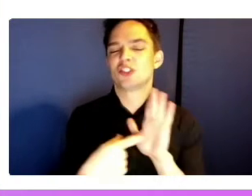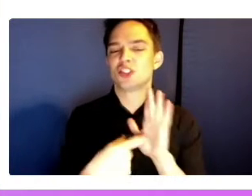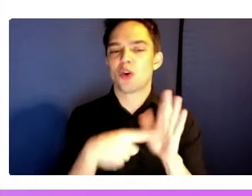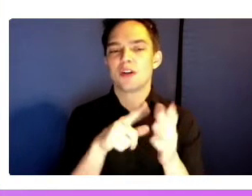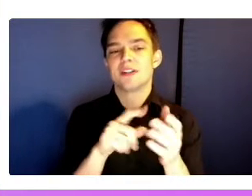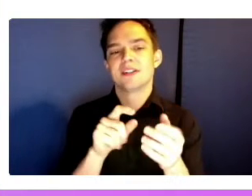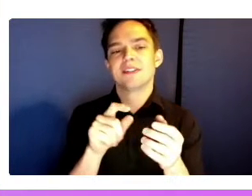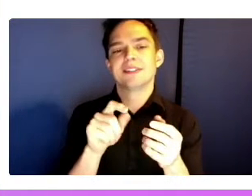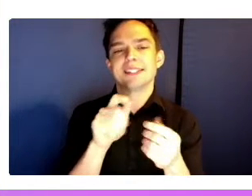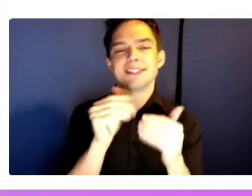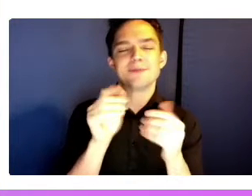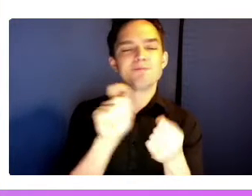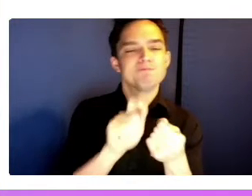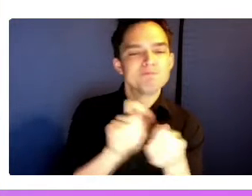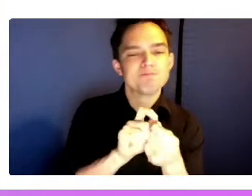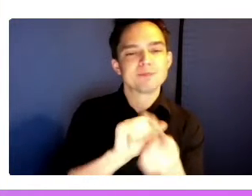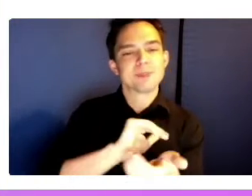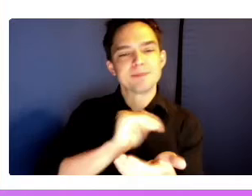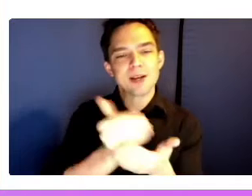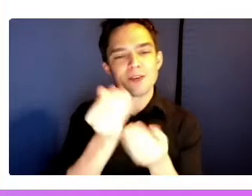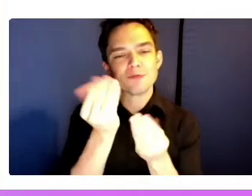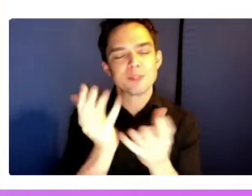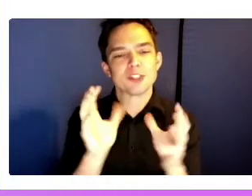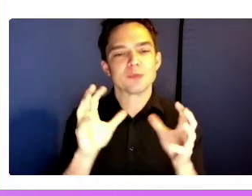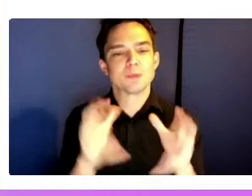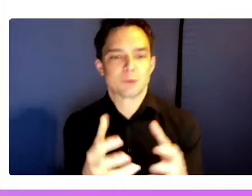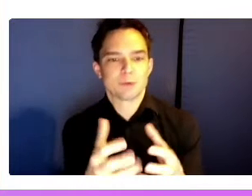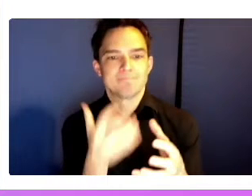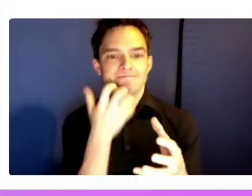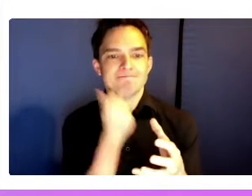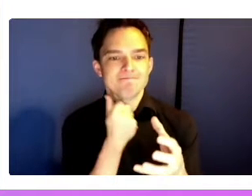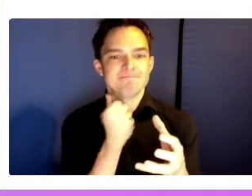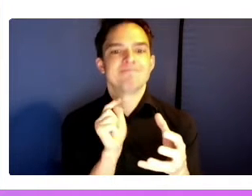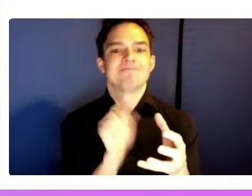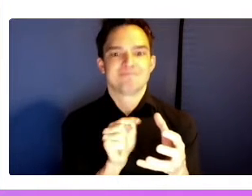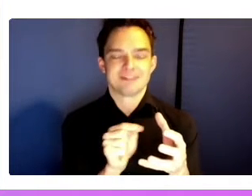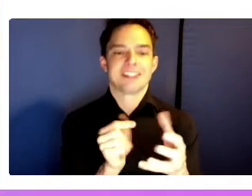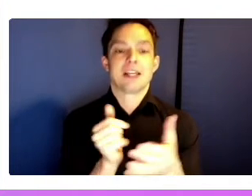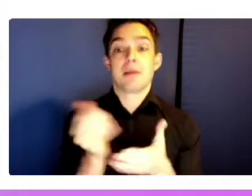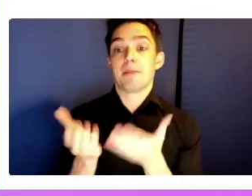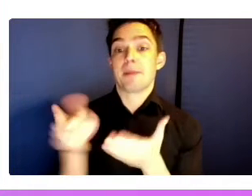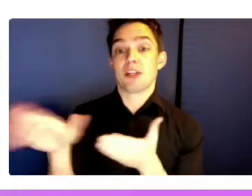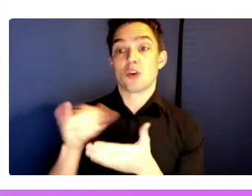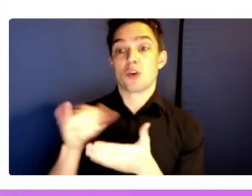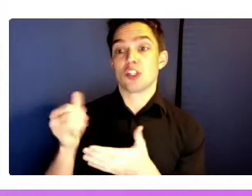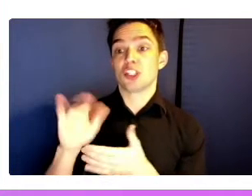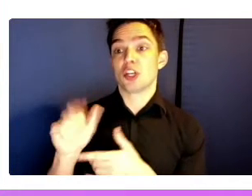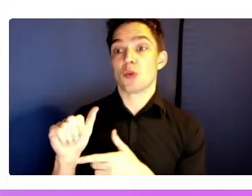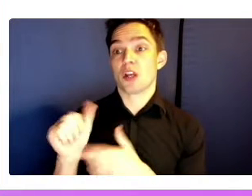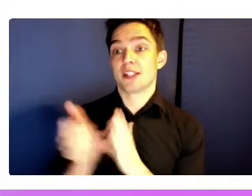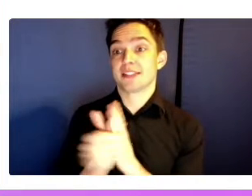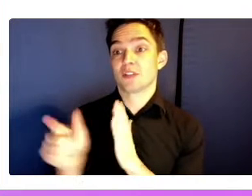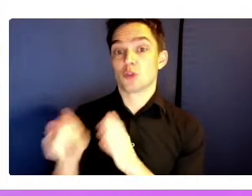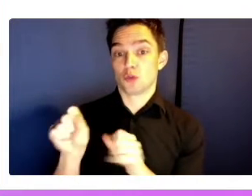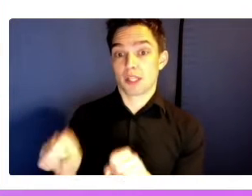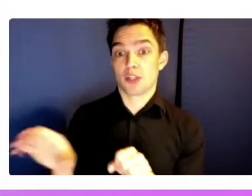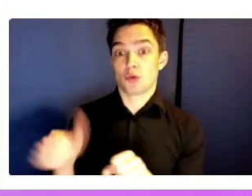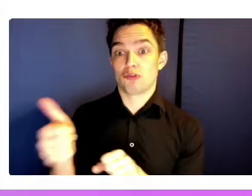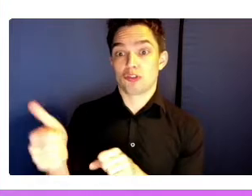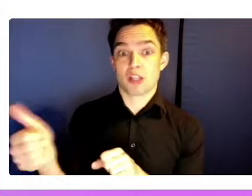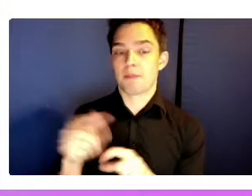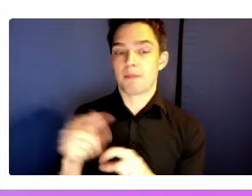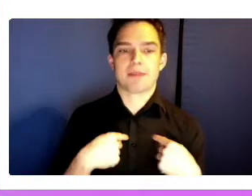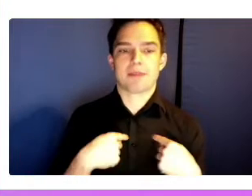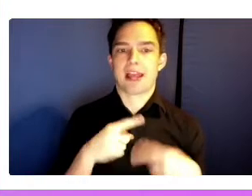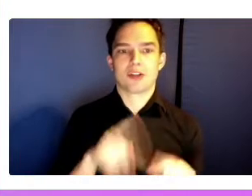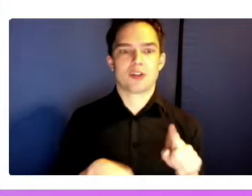amount of information I needed. And maybe you can do this with your Jira skills, but I couldn't figure it out, or